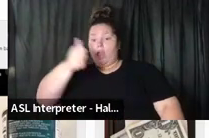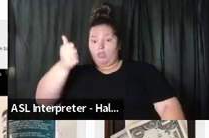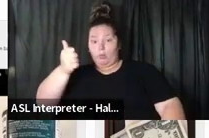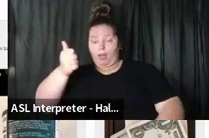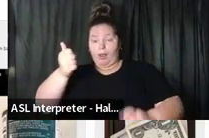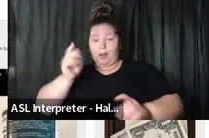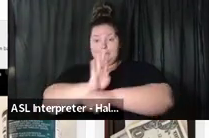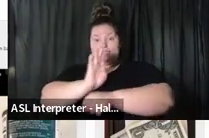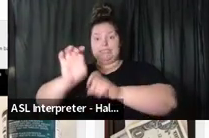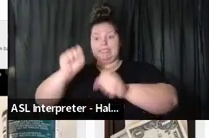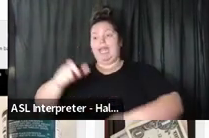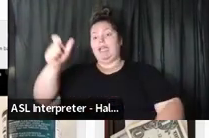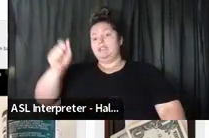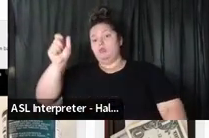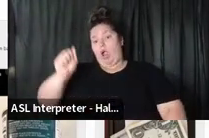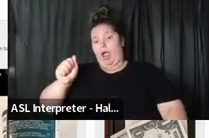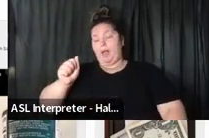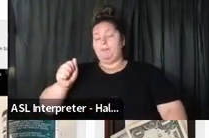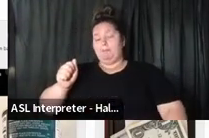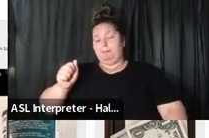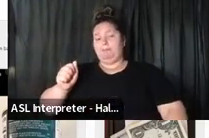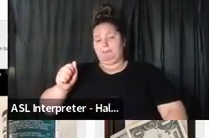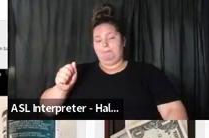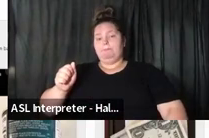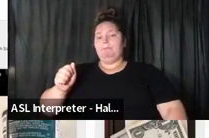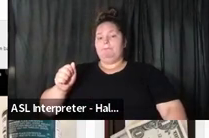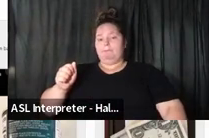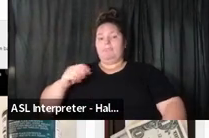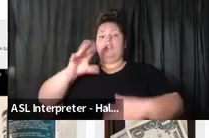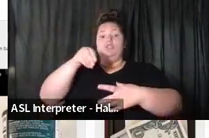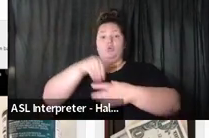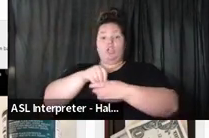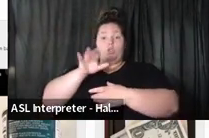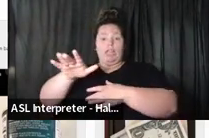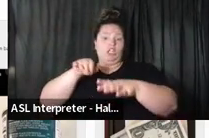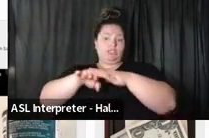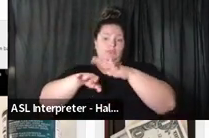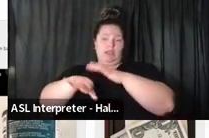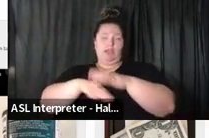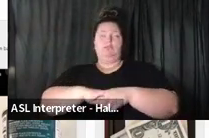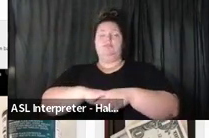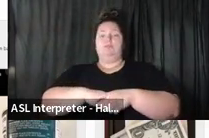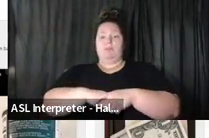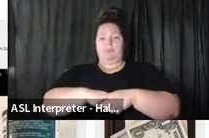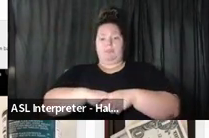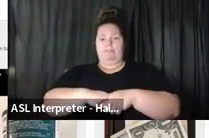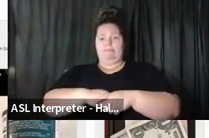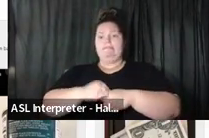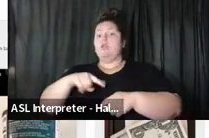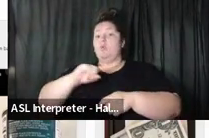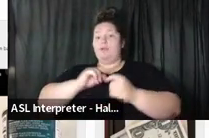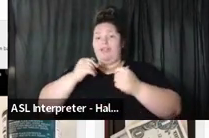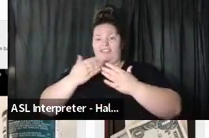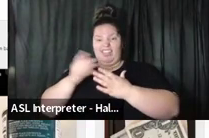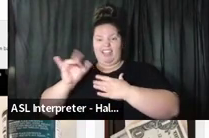can subscribe to include their accessibility. So we had things around here like the